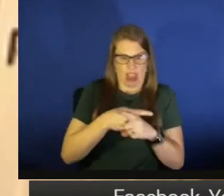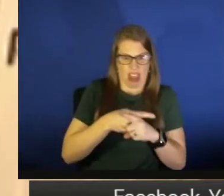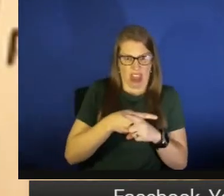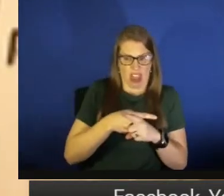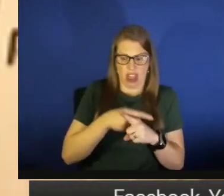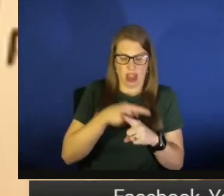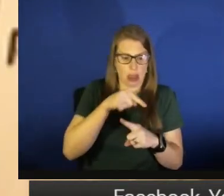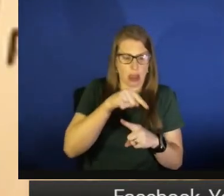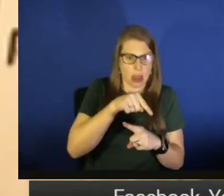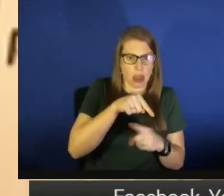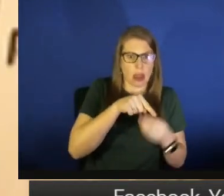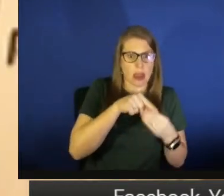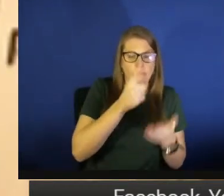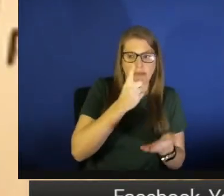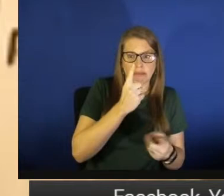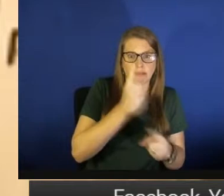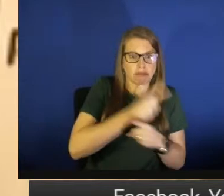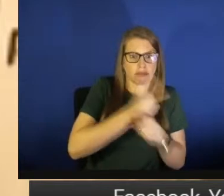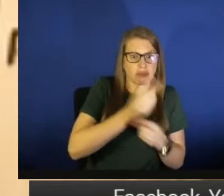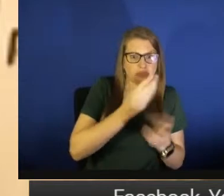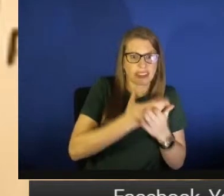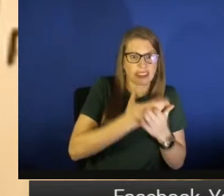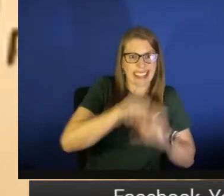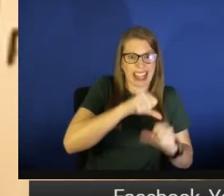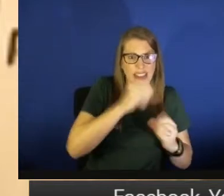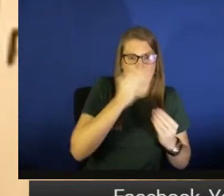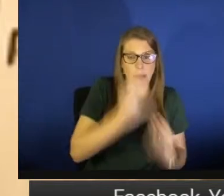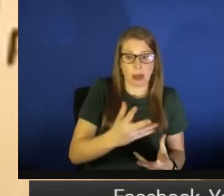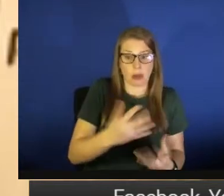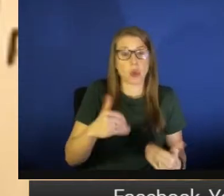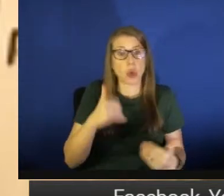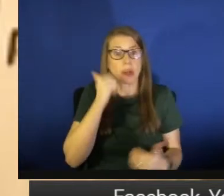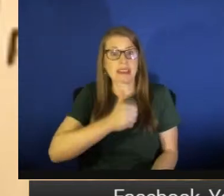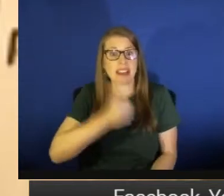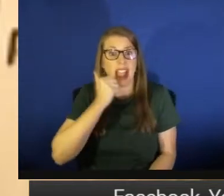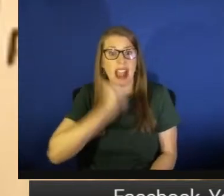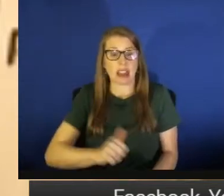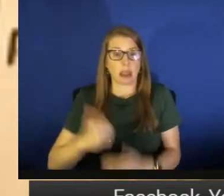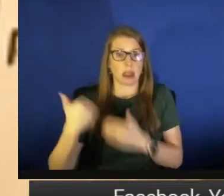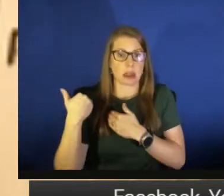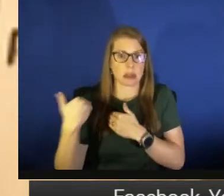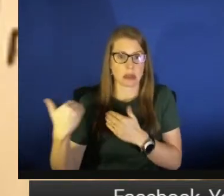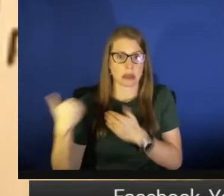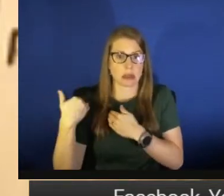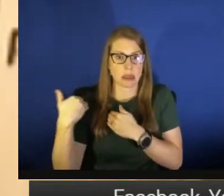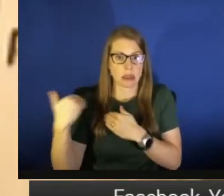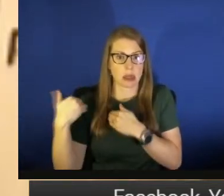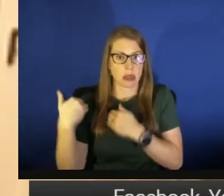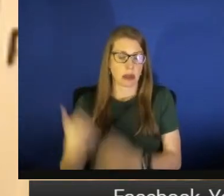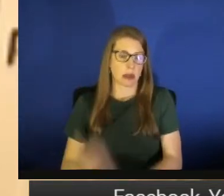science-based information was almost a daily chore, if not a daily chore.